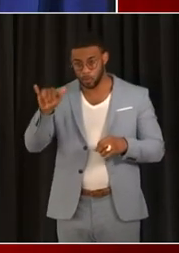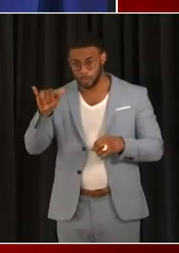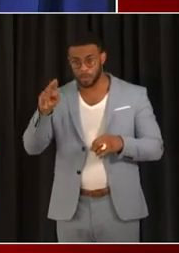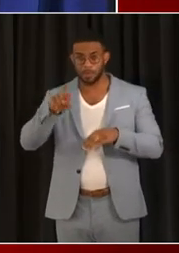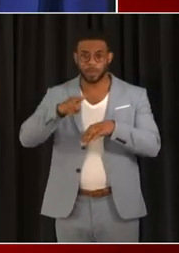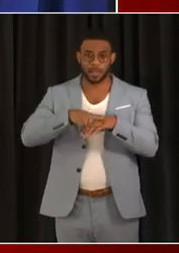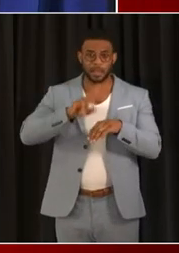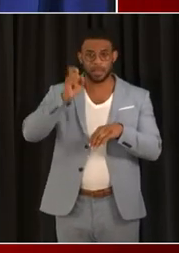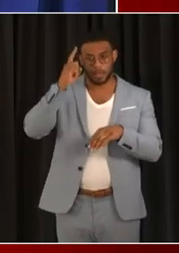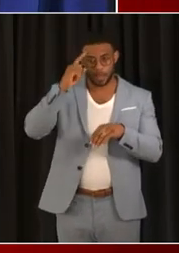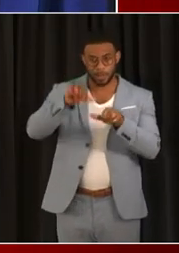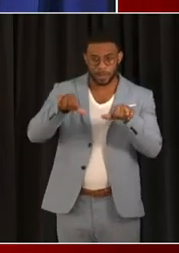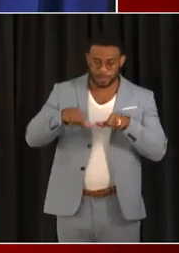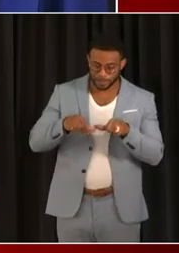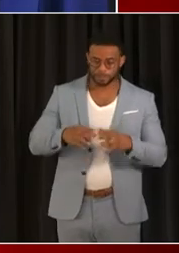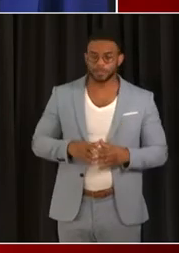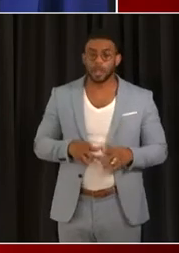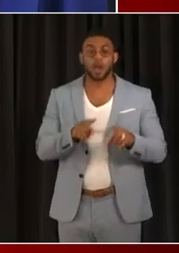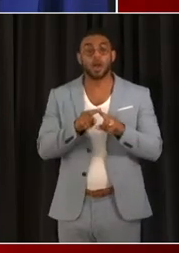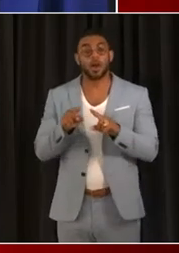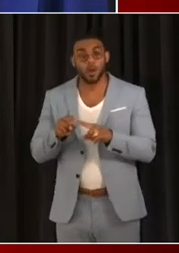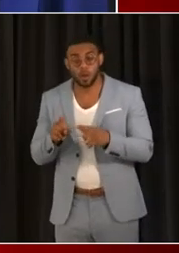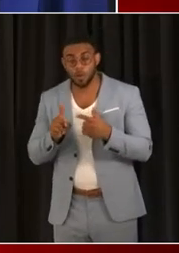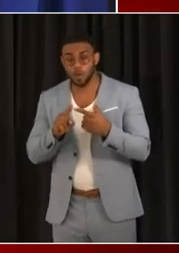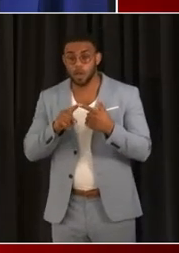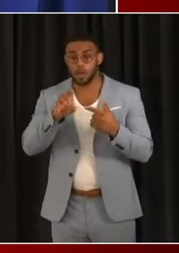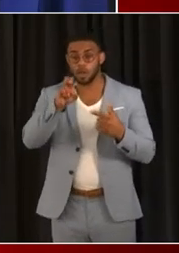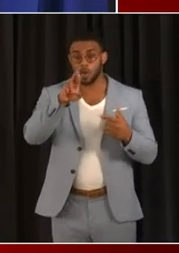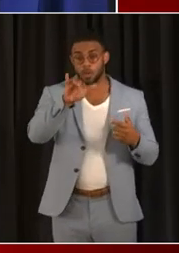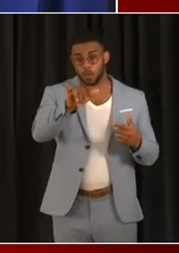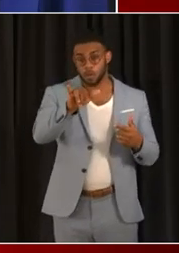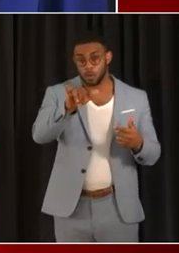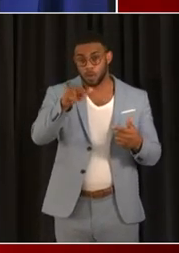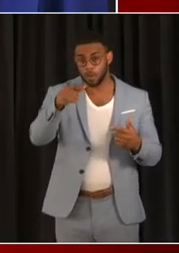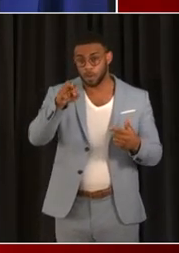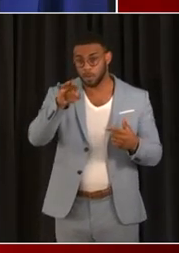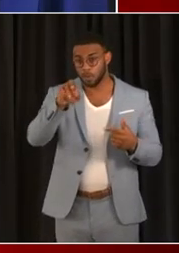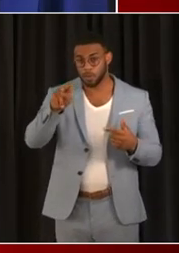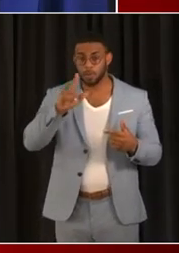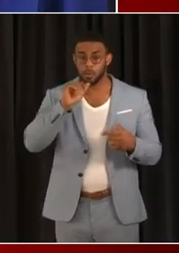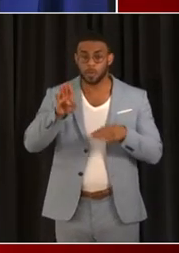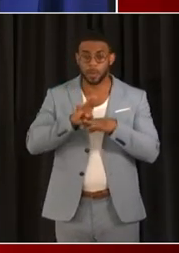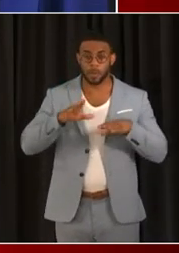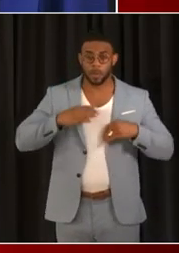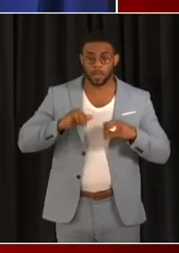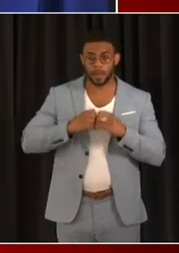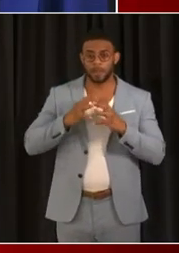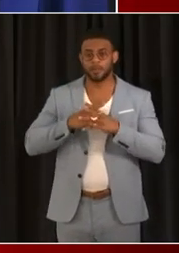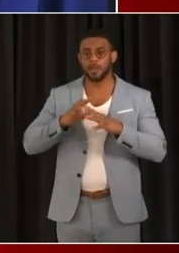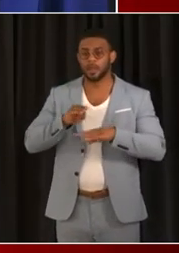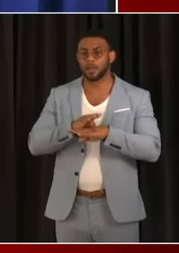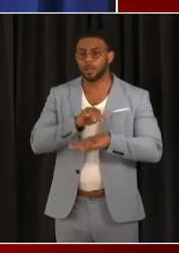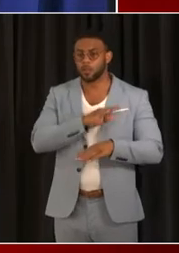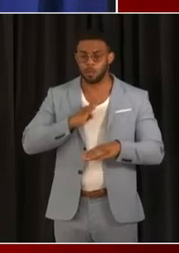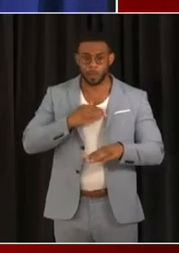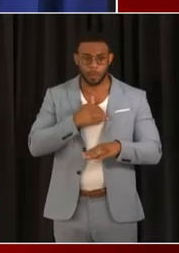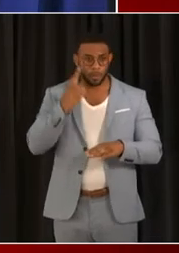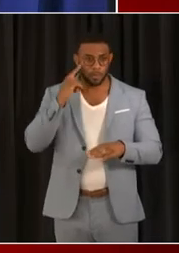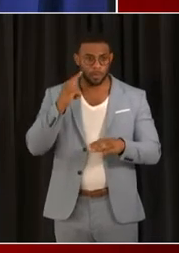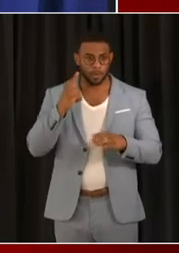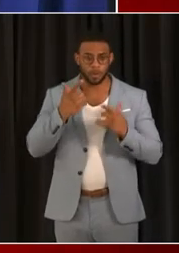Way of the National Capital Area, as well as Corey Griffin, who's a business owner and a founding board member of